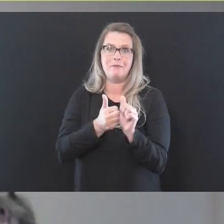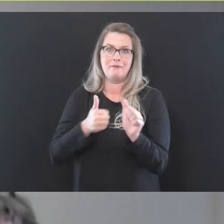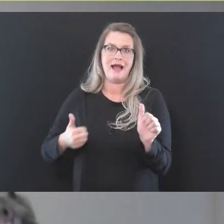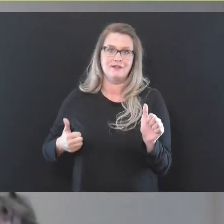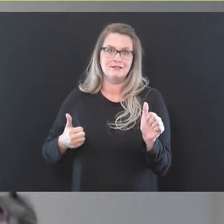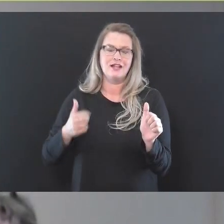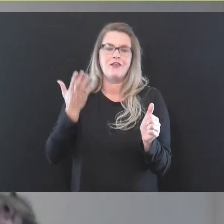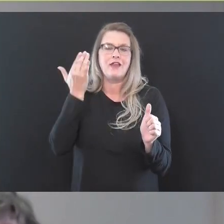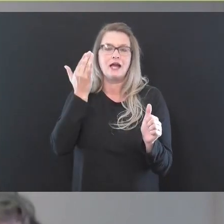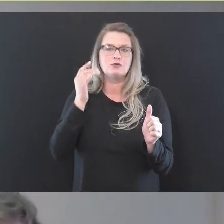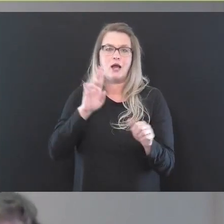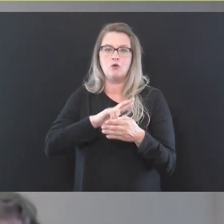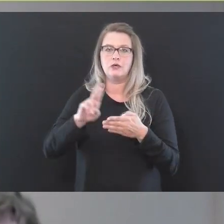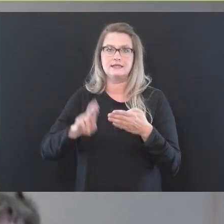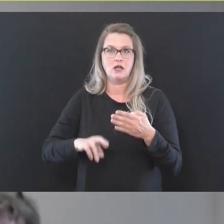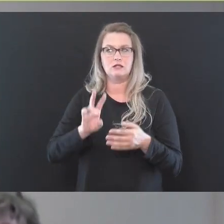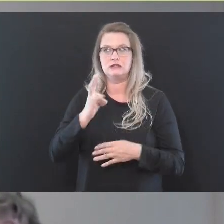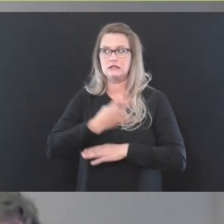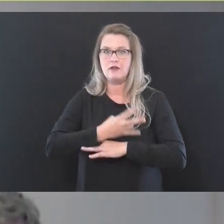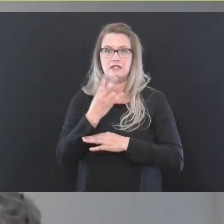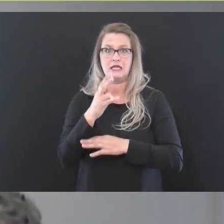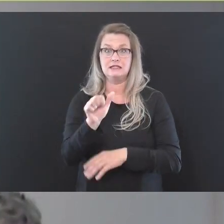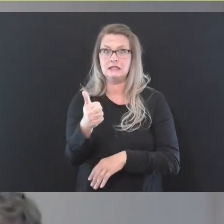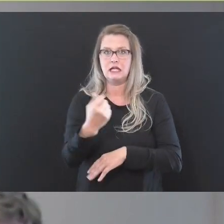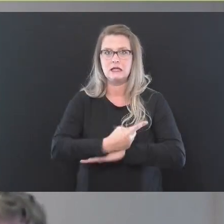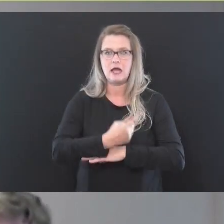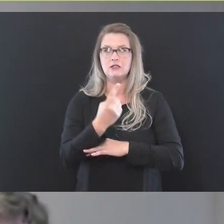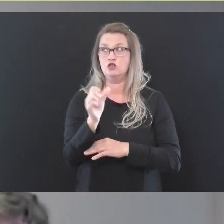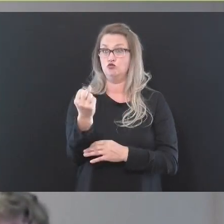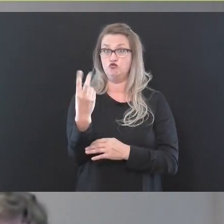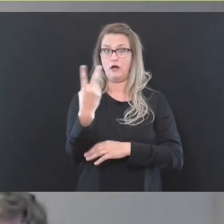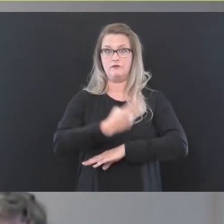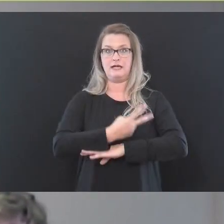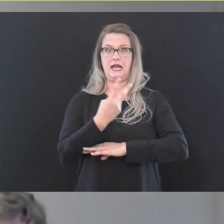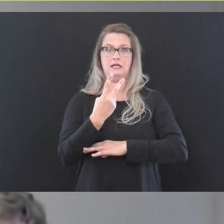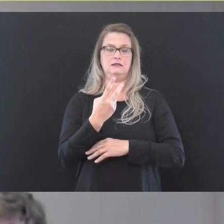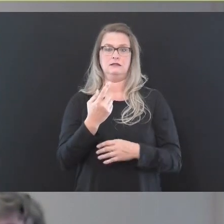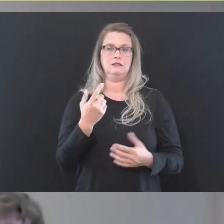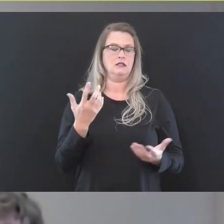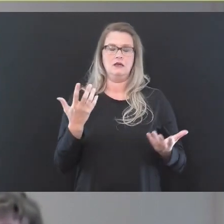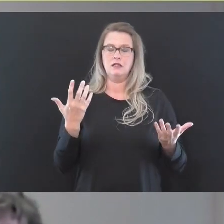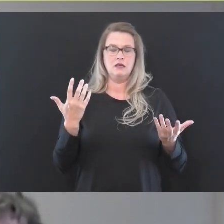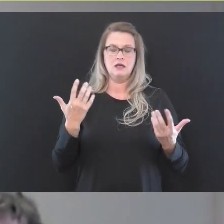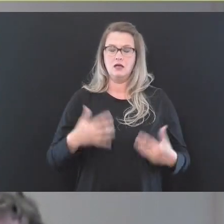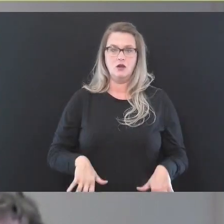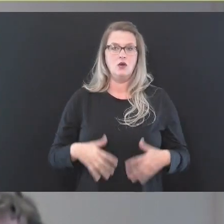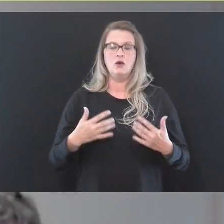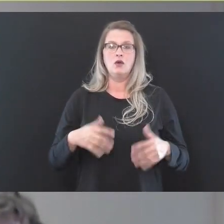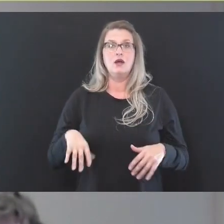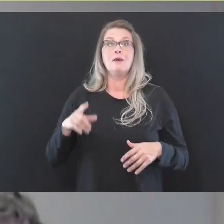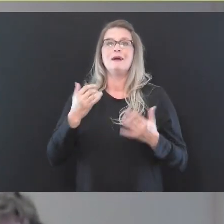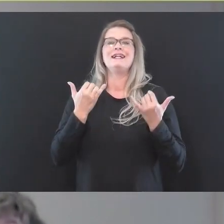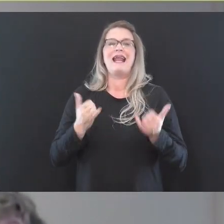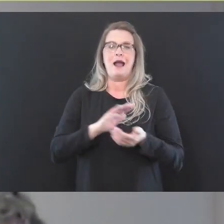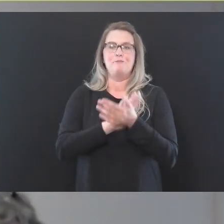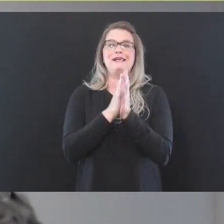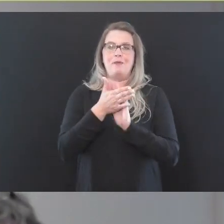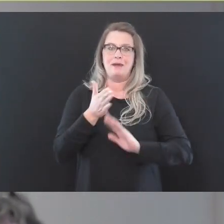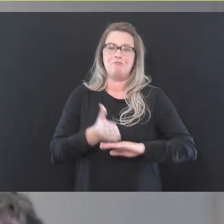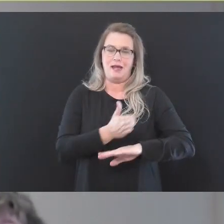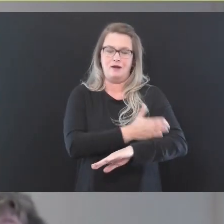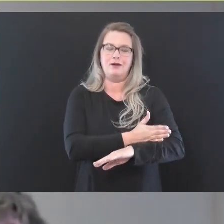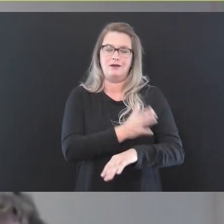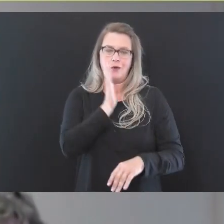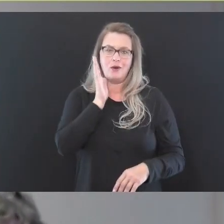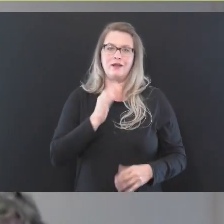where we were seeing literally 7-day, 10-day, 12-day turnaround times sometimes with those. They are getting better. As Dr.